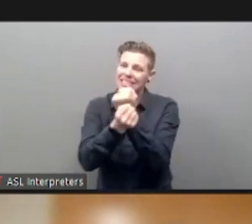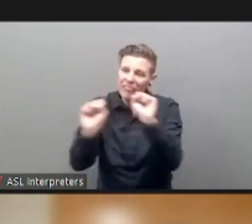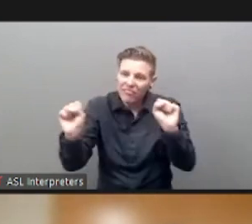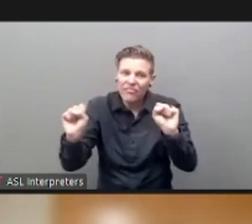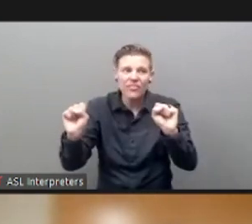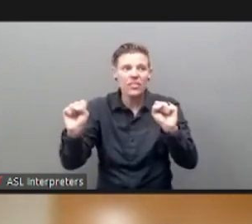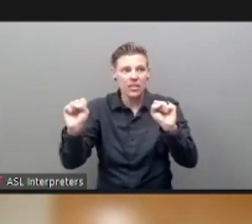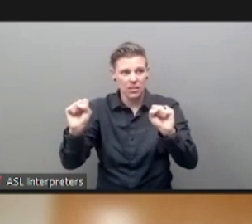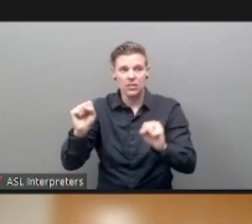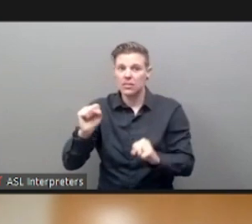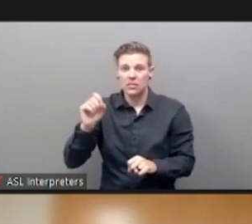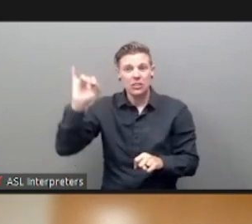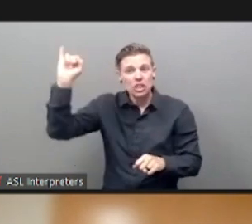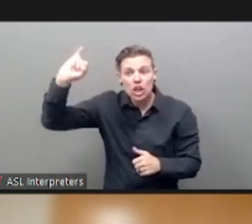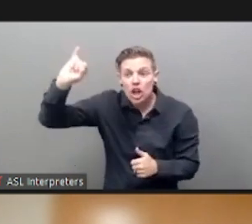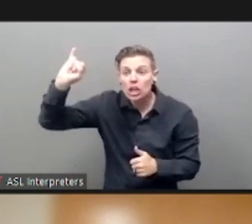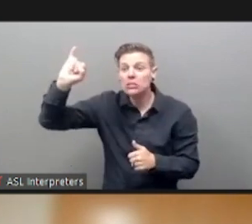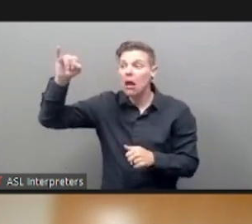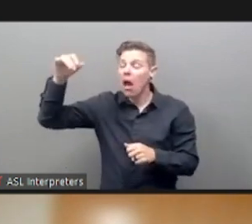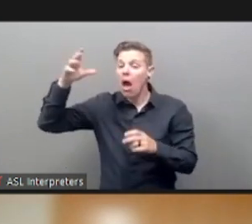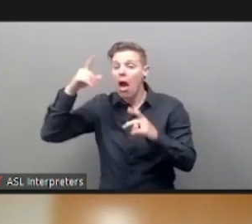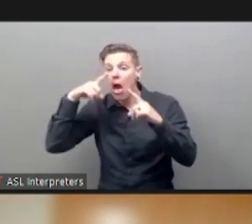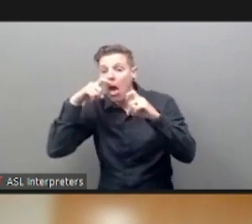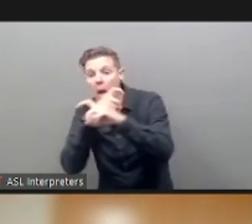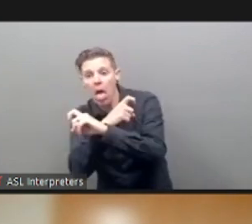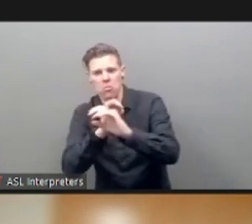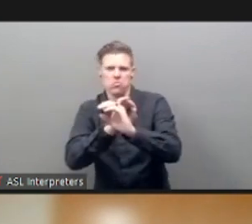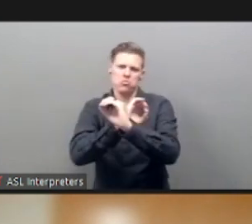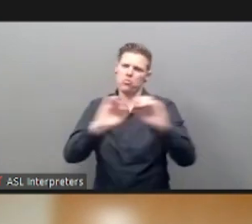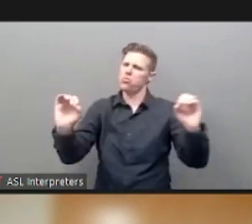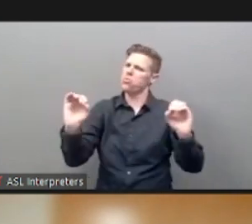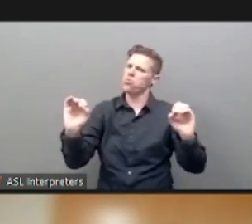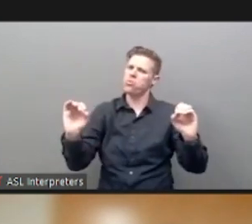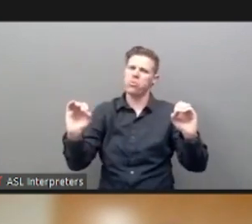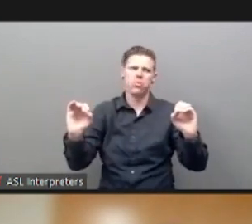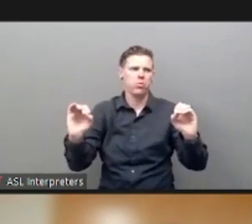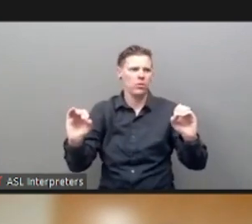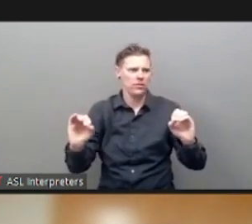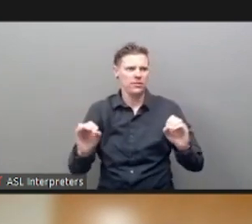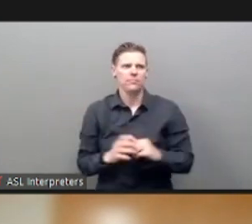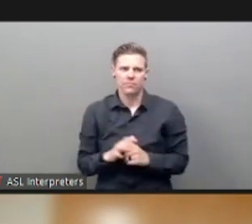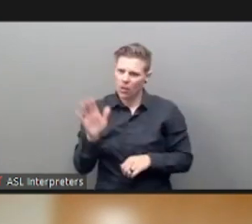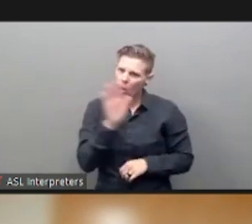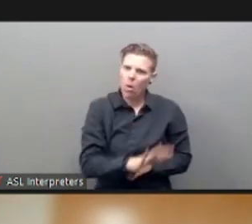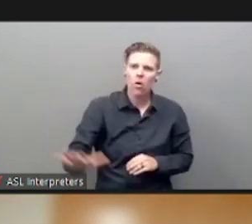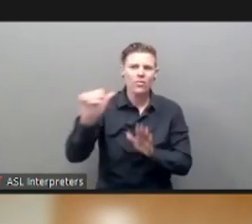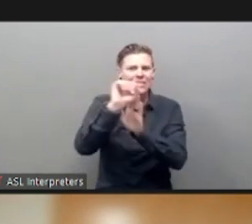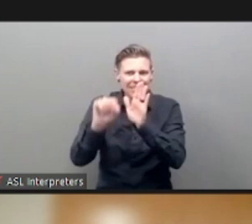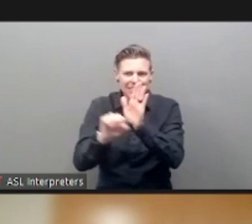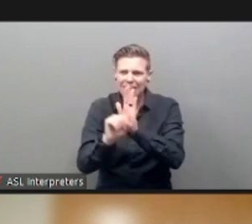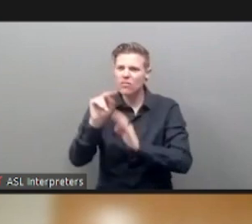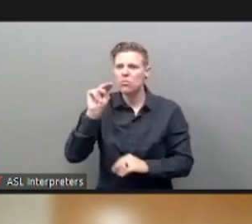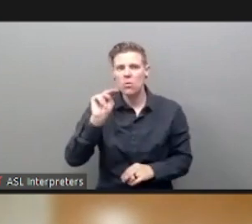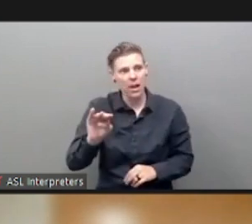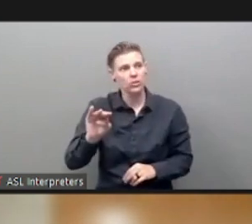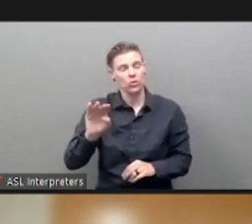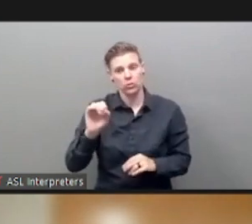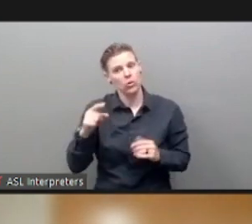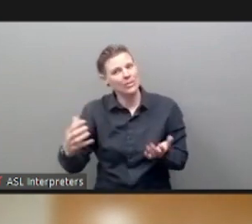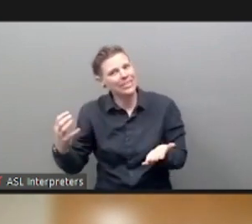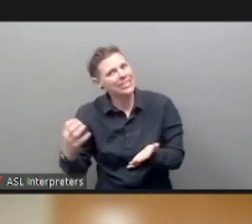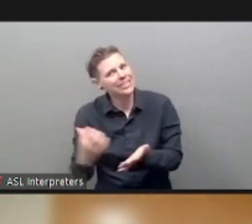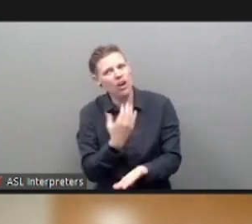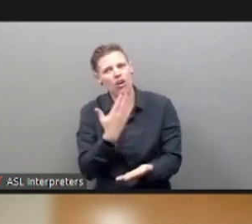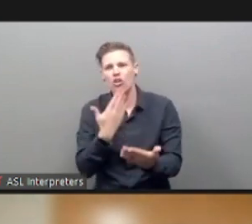ID. We're making it available all over the state. So really a great opportunity to vaccinate this